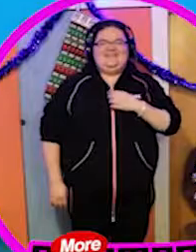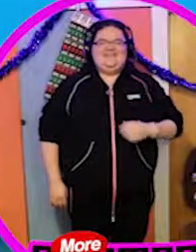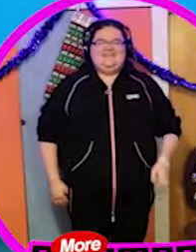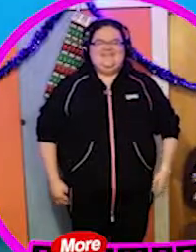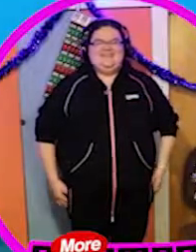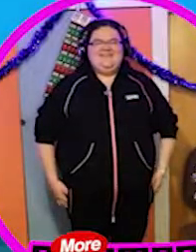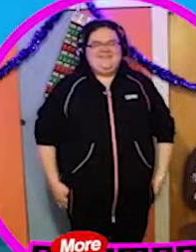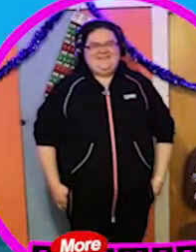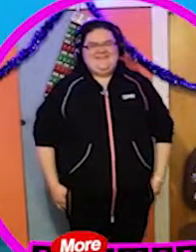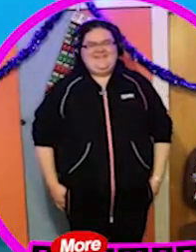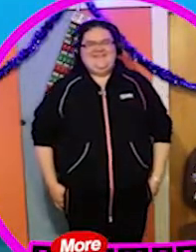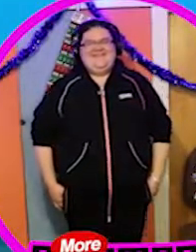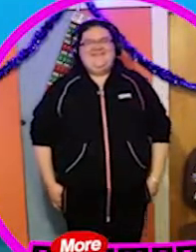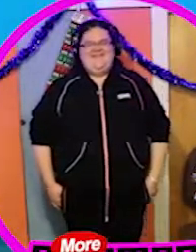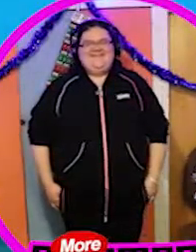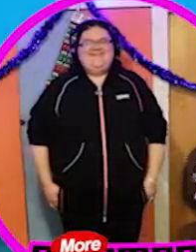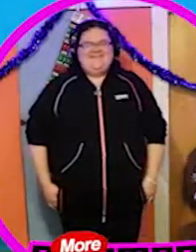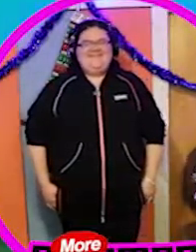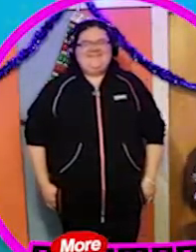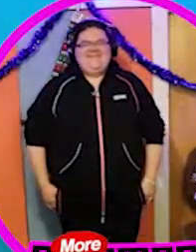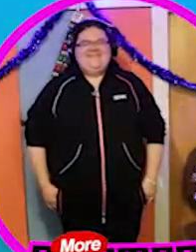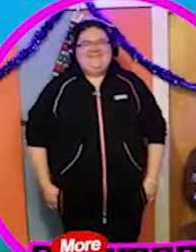Nah, that JJ just got battered off the edge.